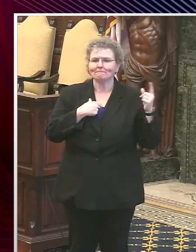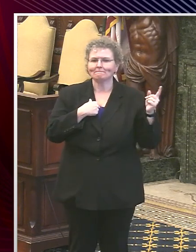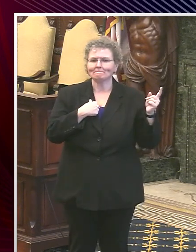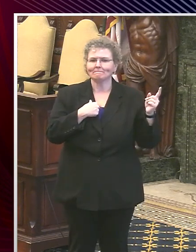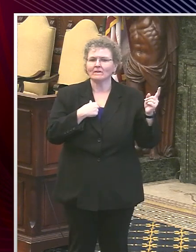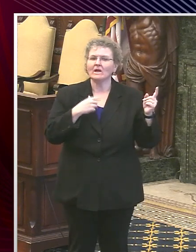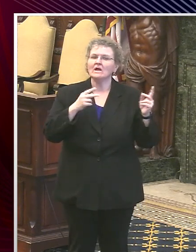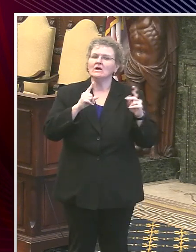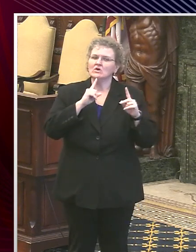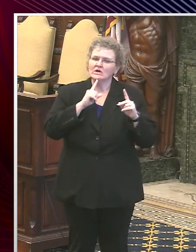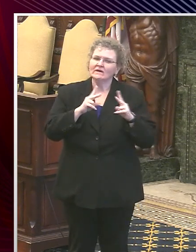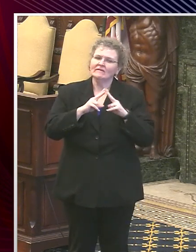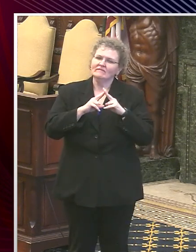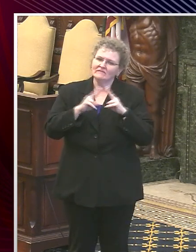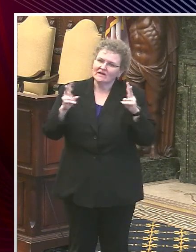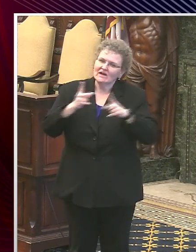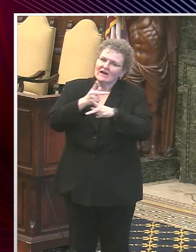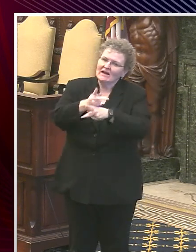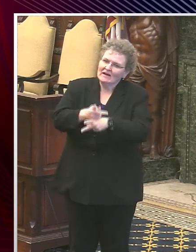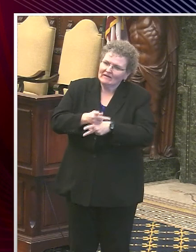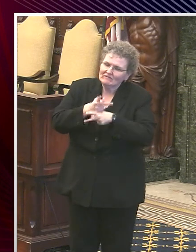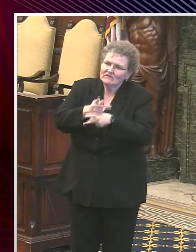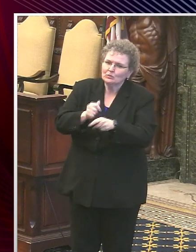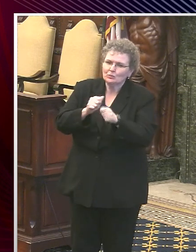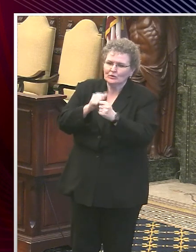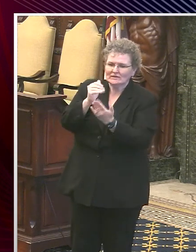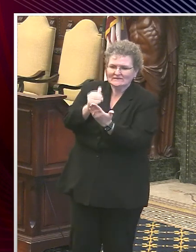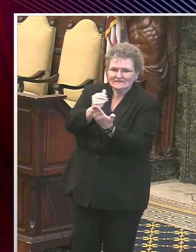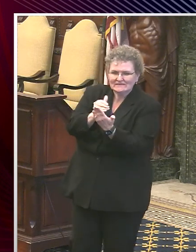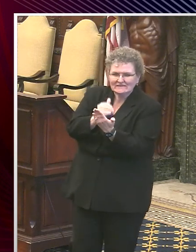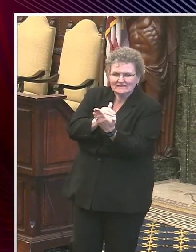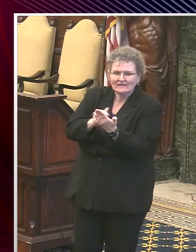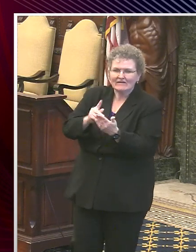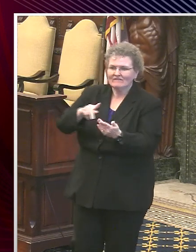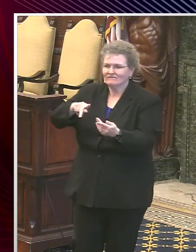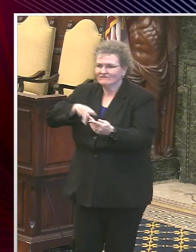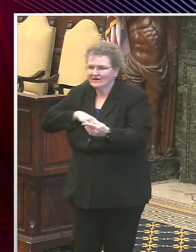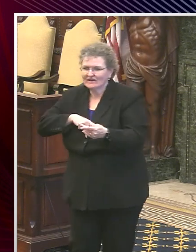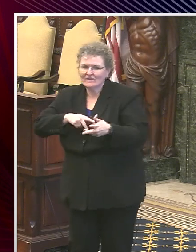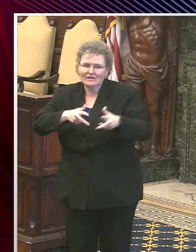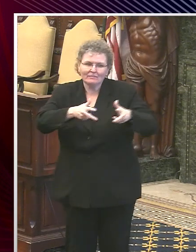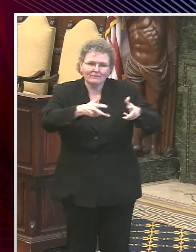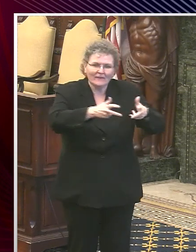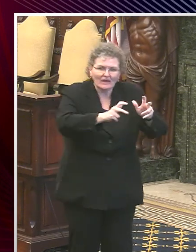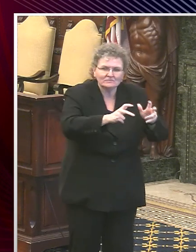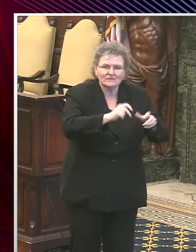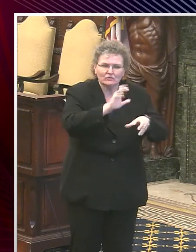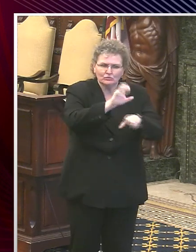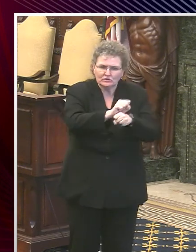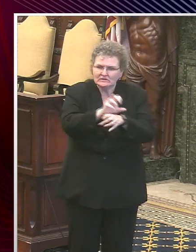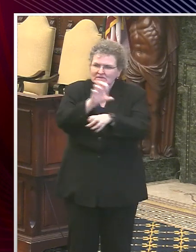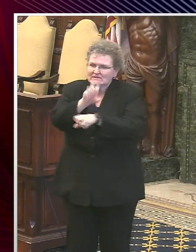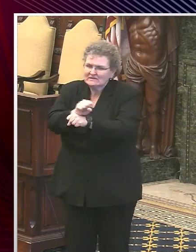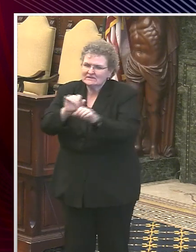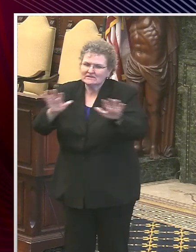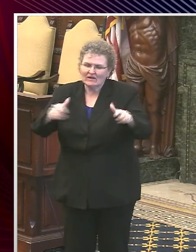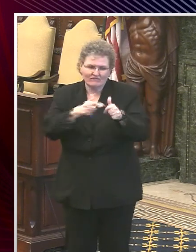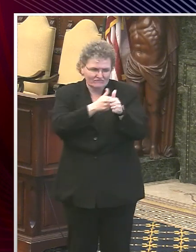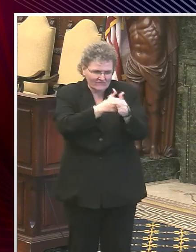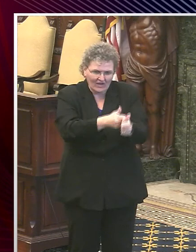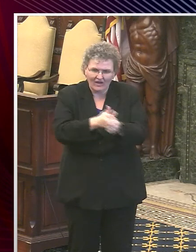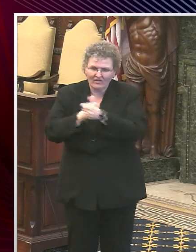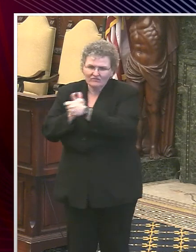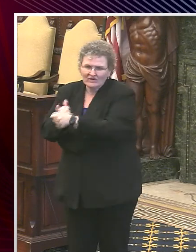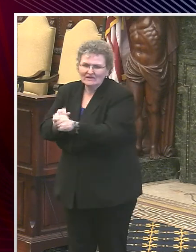protocols in those venues. Everybody's going to be told in advance what they need to do. People need to follow that, and the venues assure me they're going